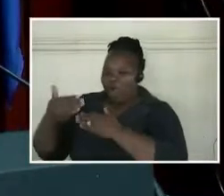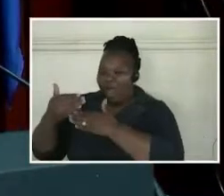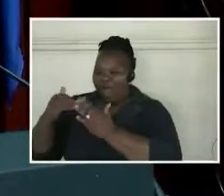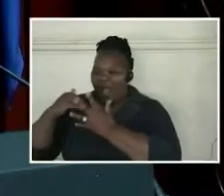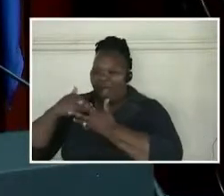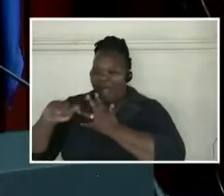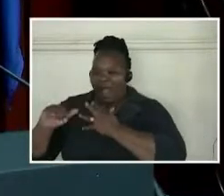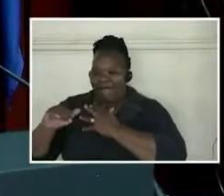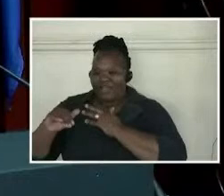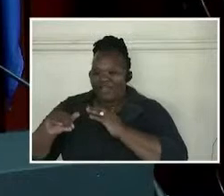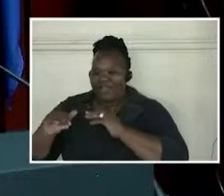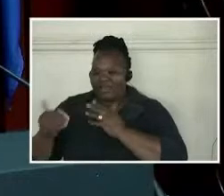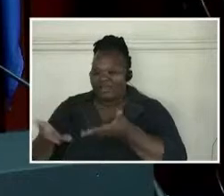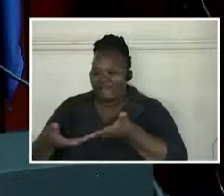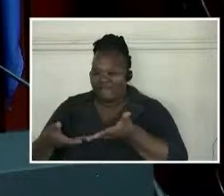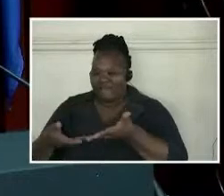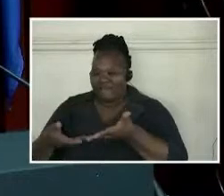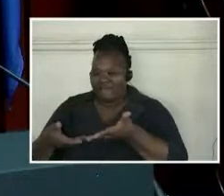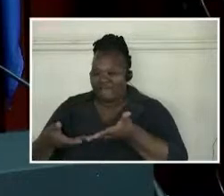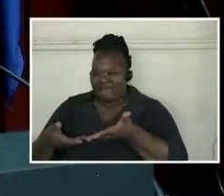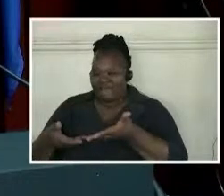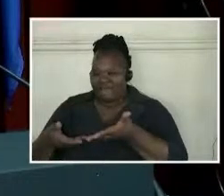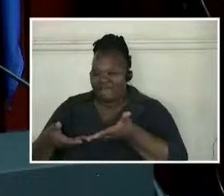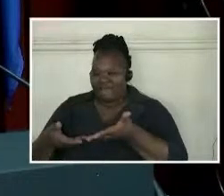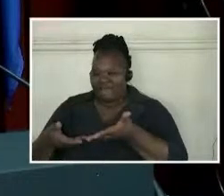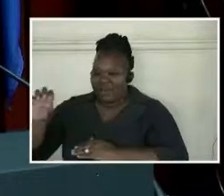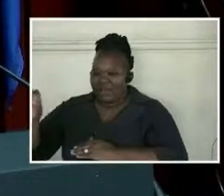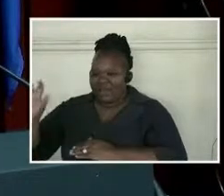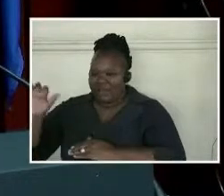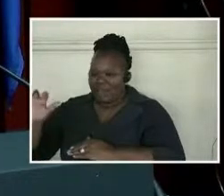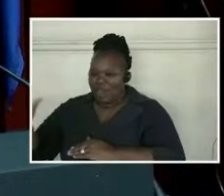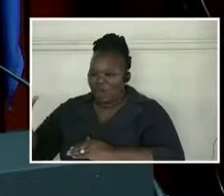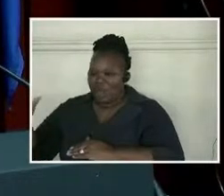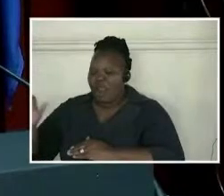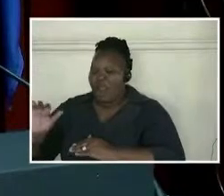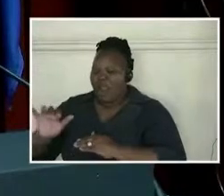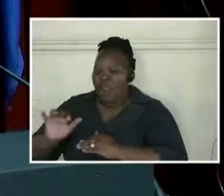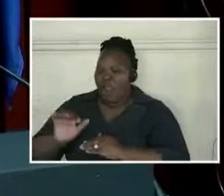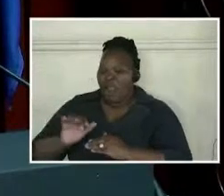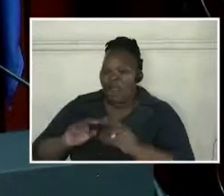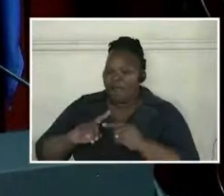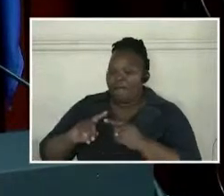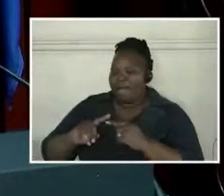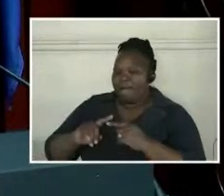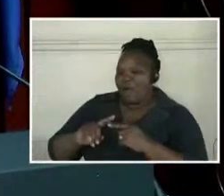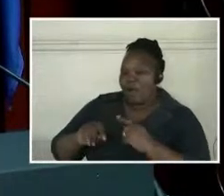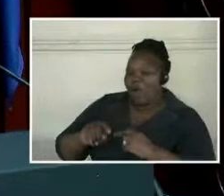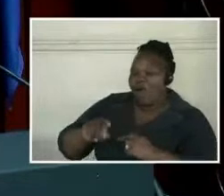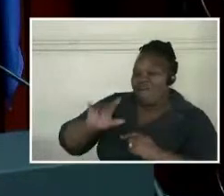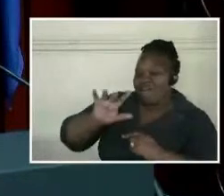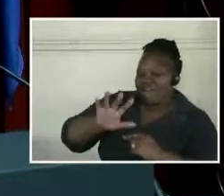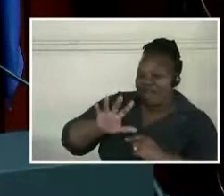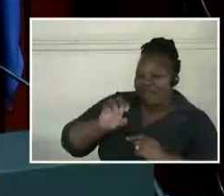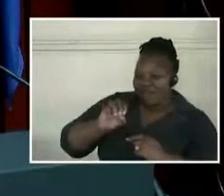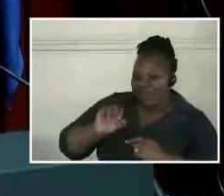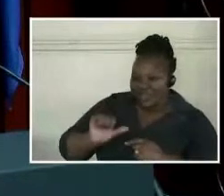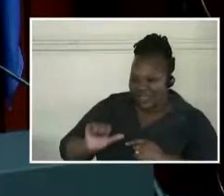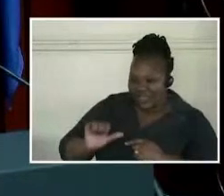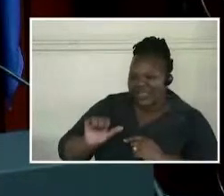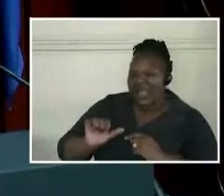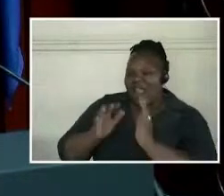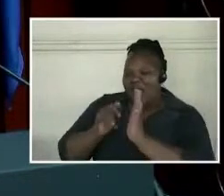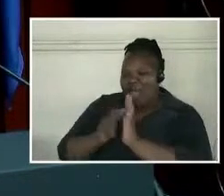noted that this 500 million is an amount of heart and six which relates to the community library